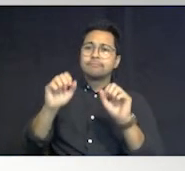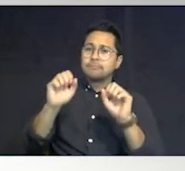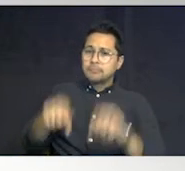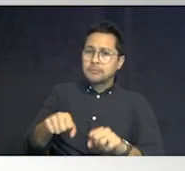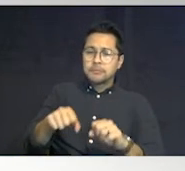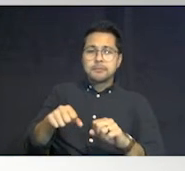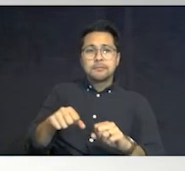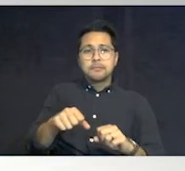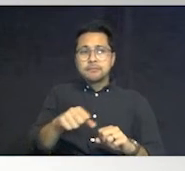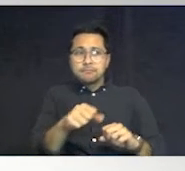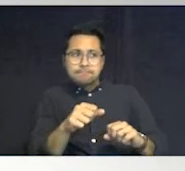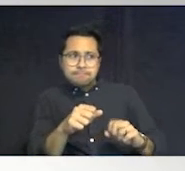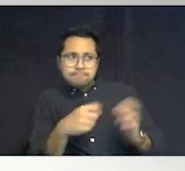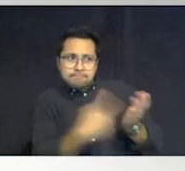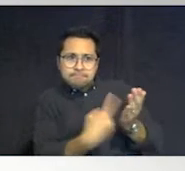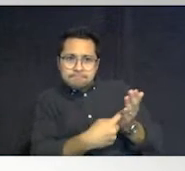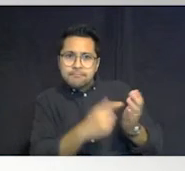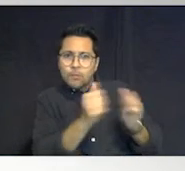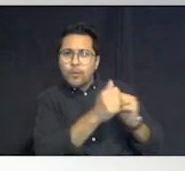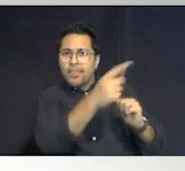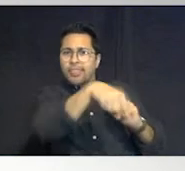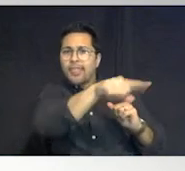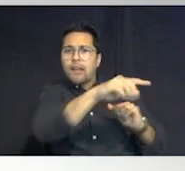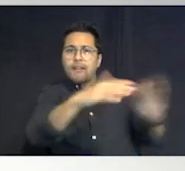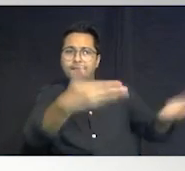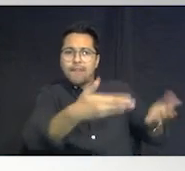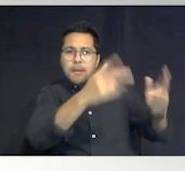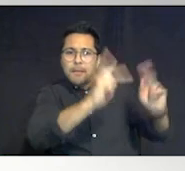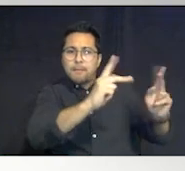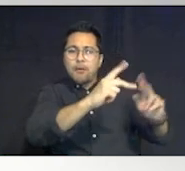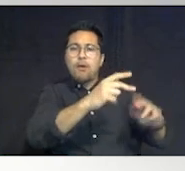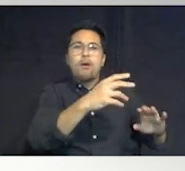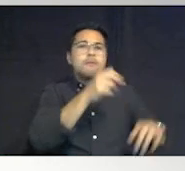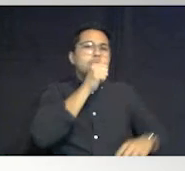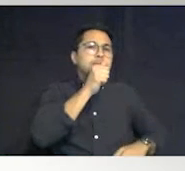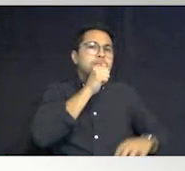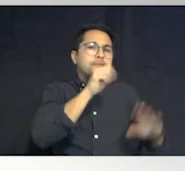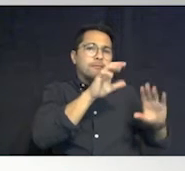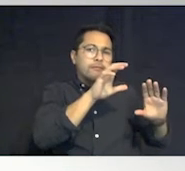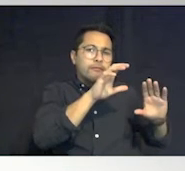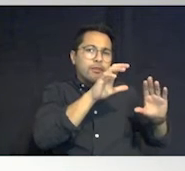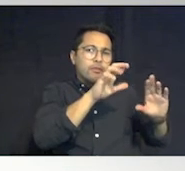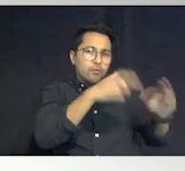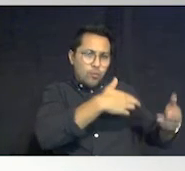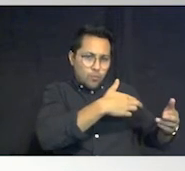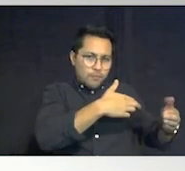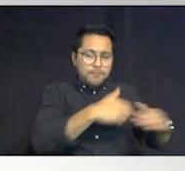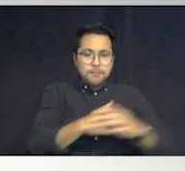invitees privately in a breakout room or caucus, which will be provided by the mediator.